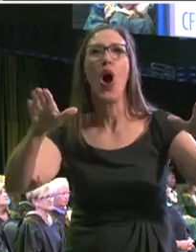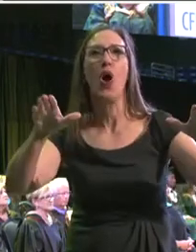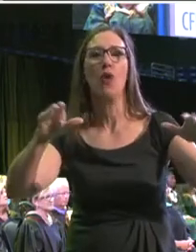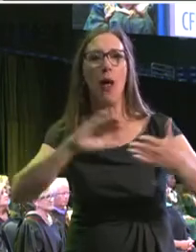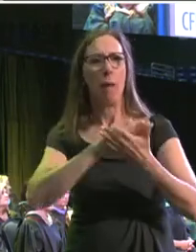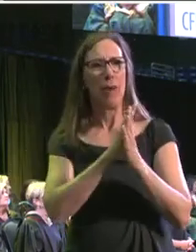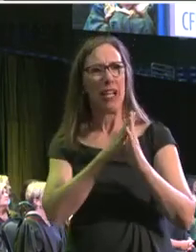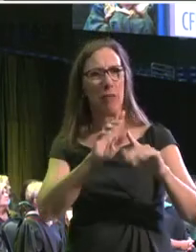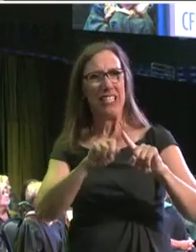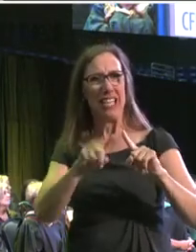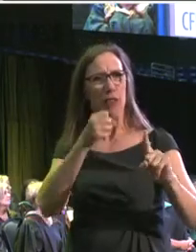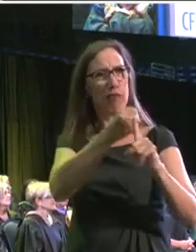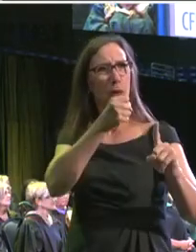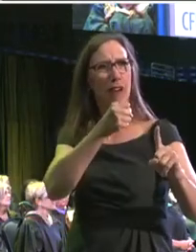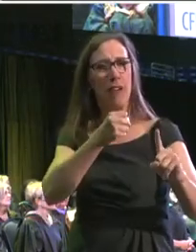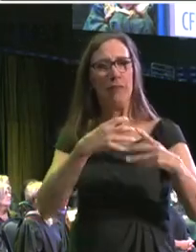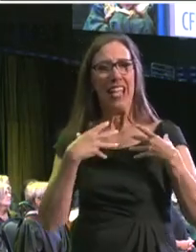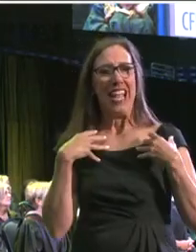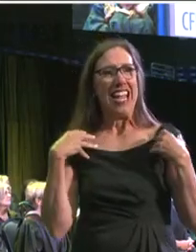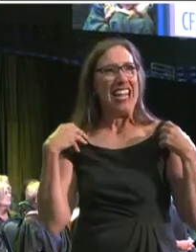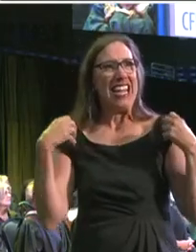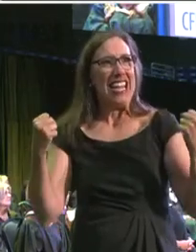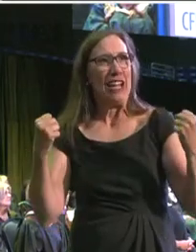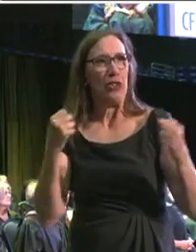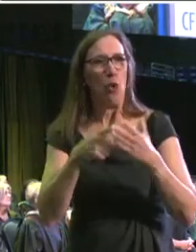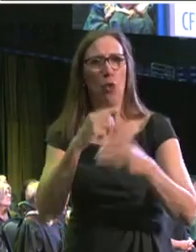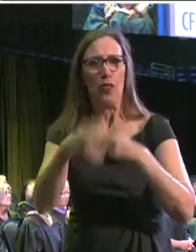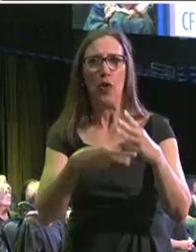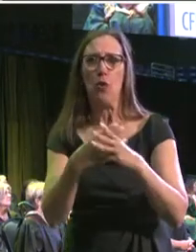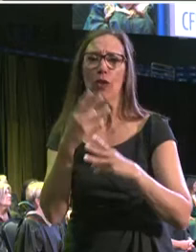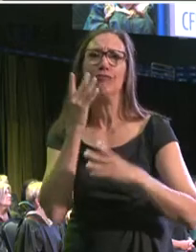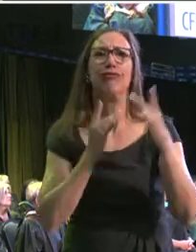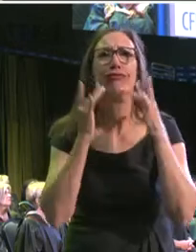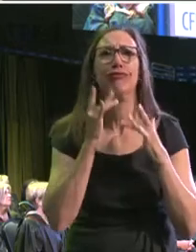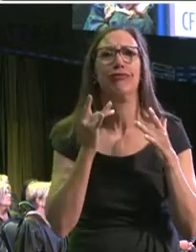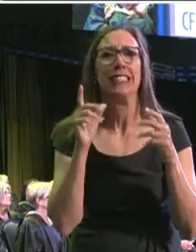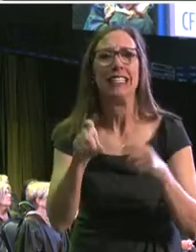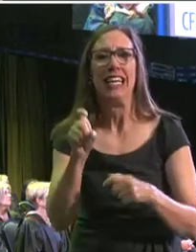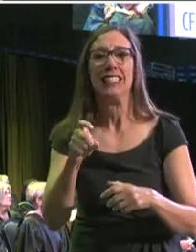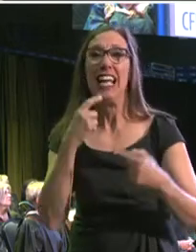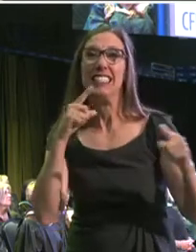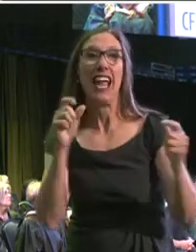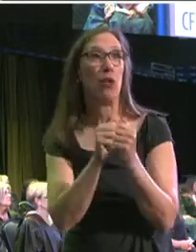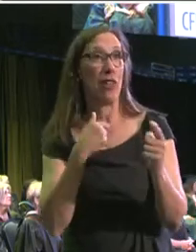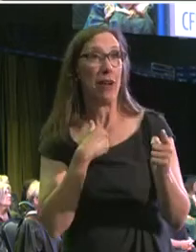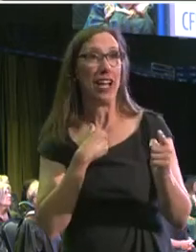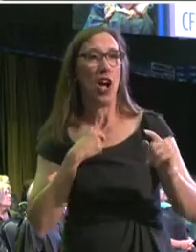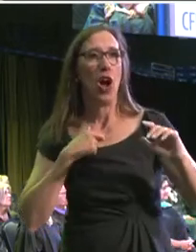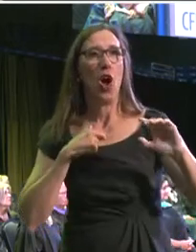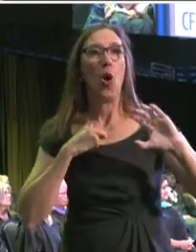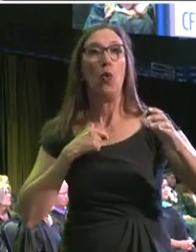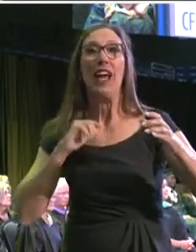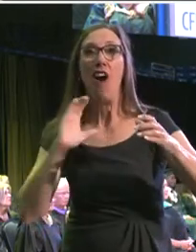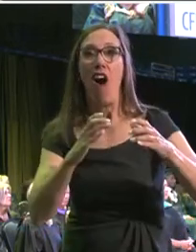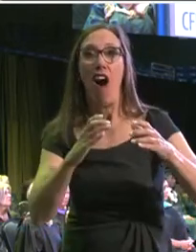the difference. Be the healing balm that this world so desperately needs. And say it with me. We